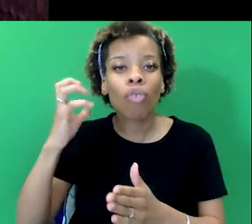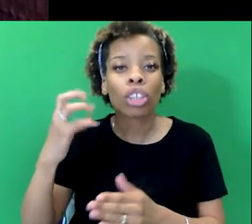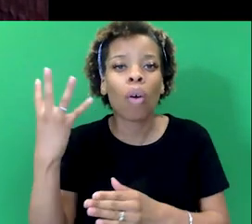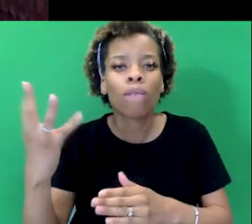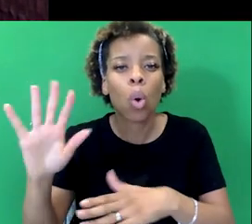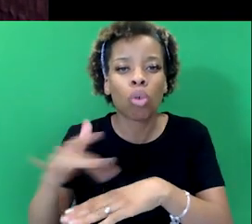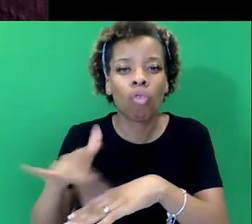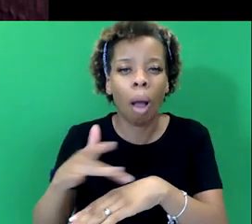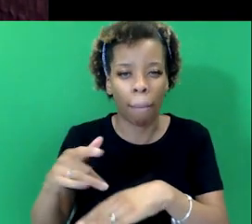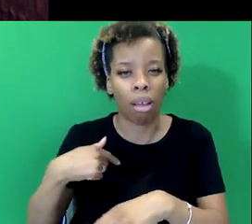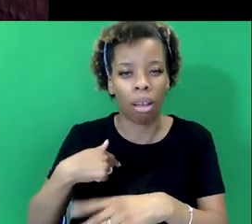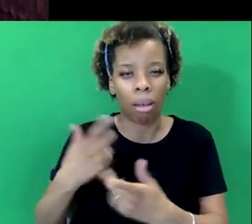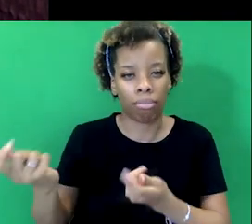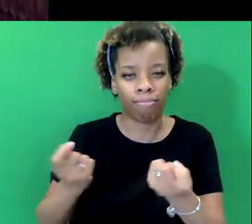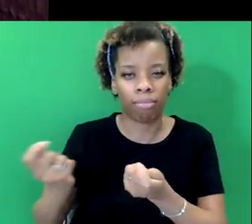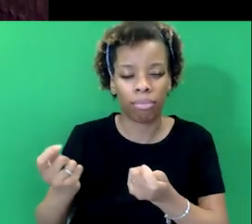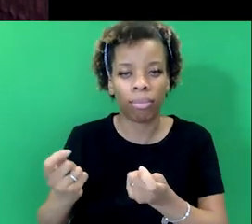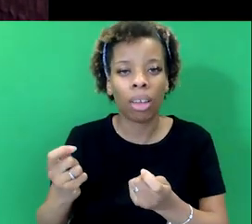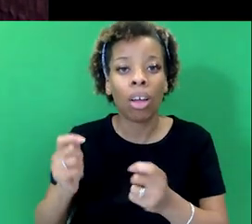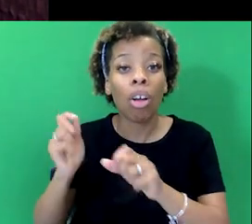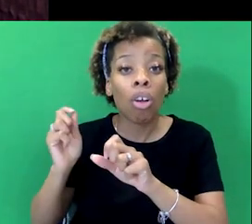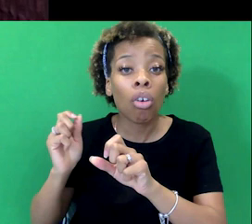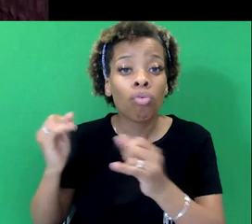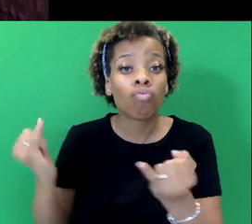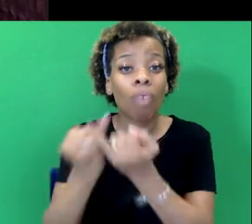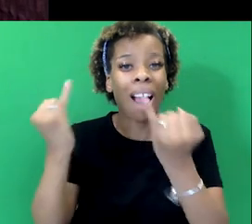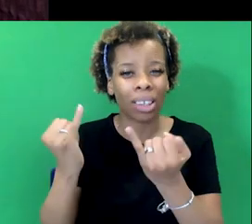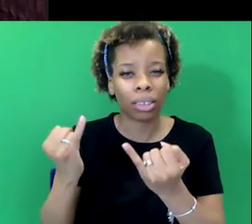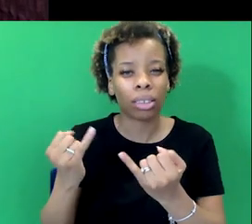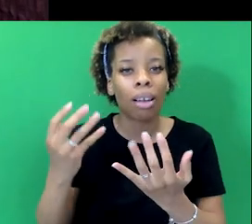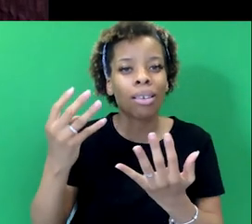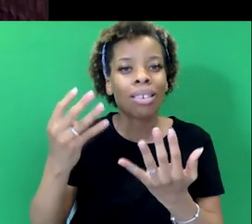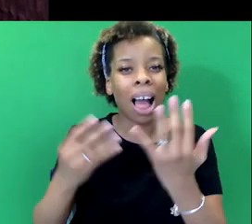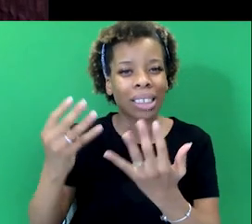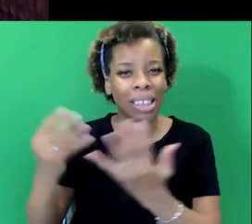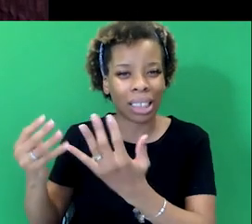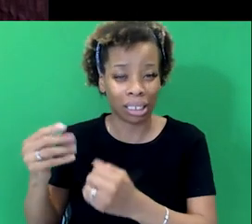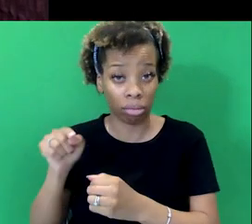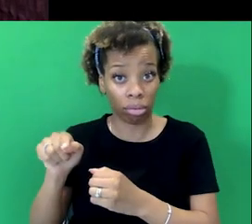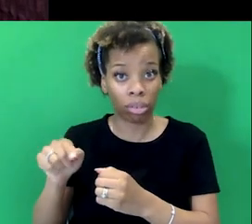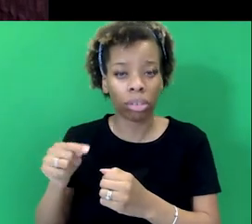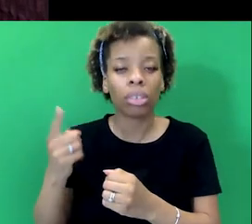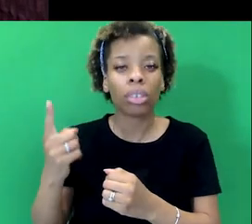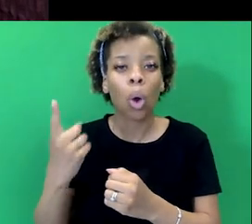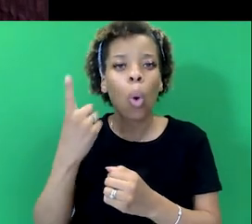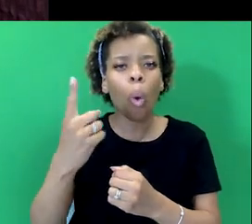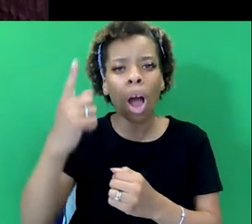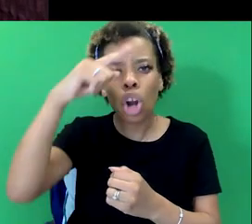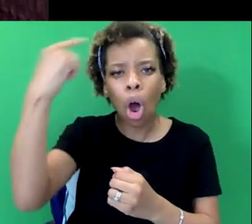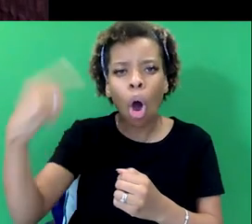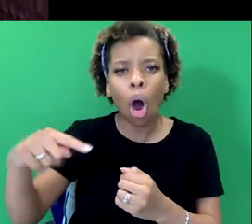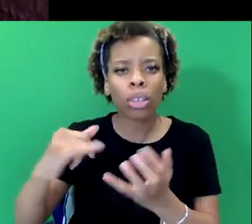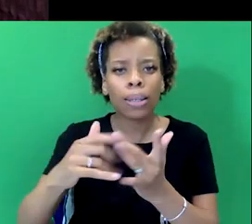of 1919. The piece was called One Hot Summer. Demobilized Black veterans were attacked